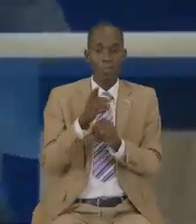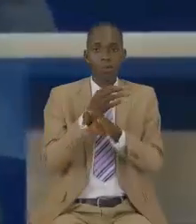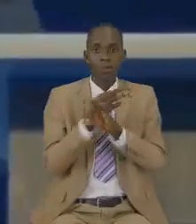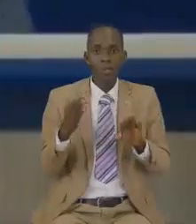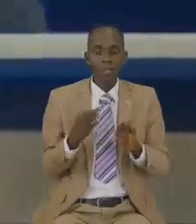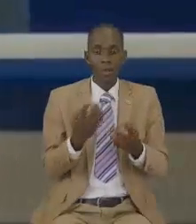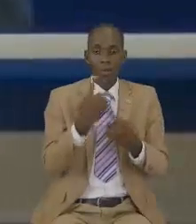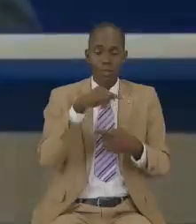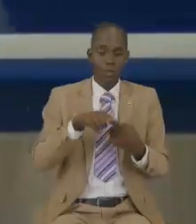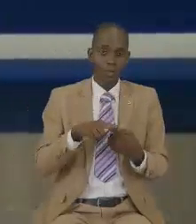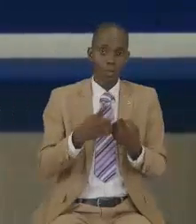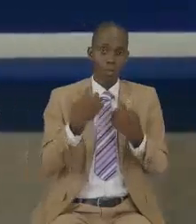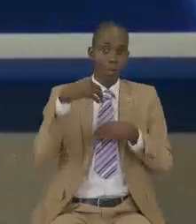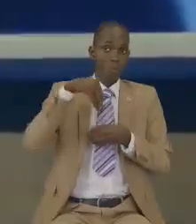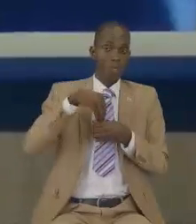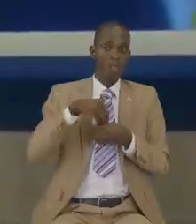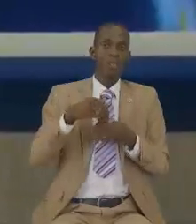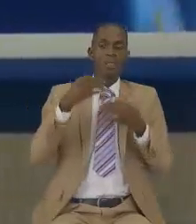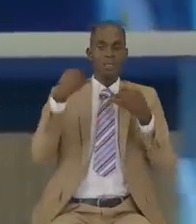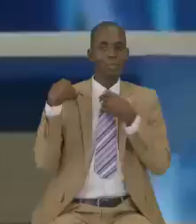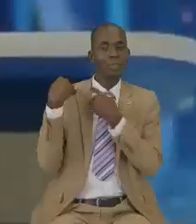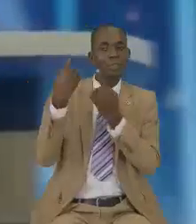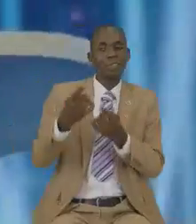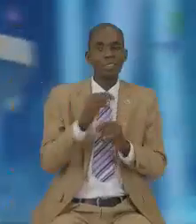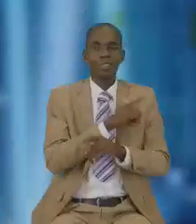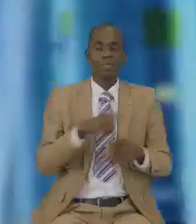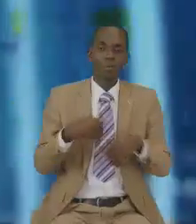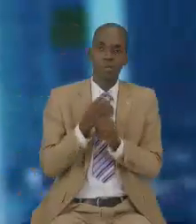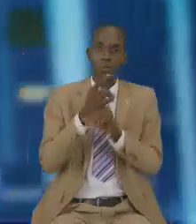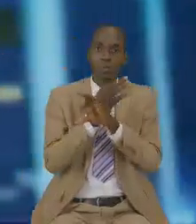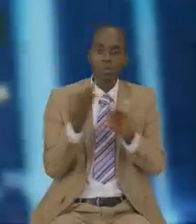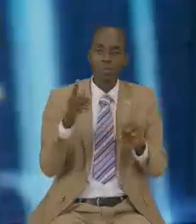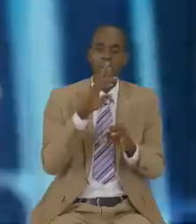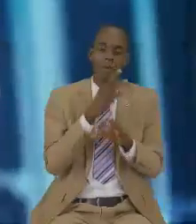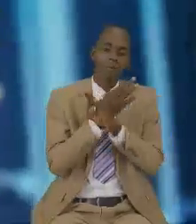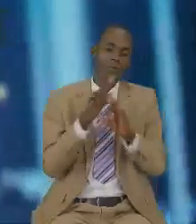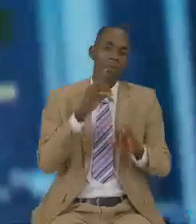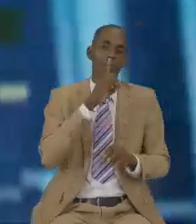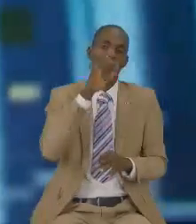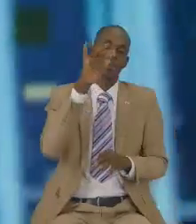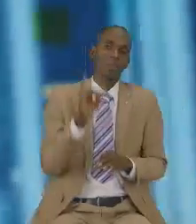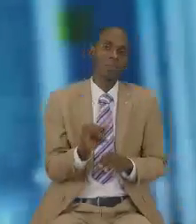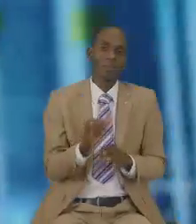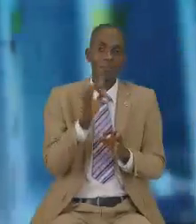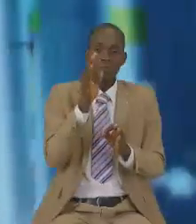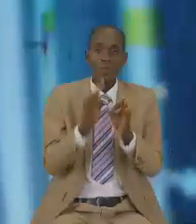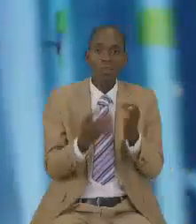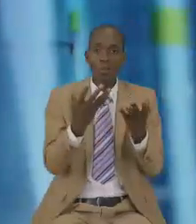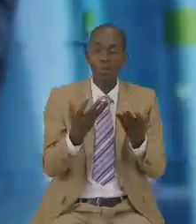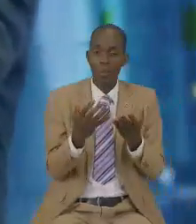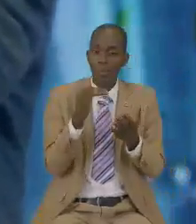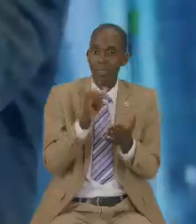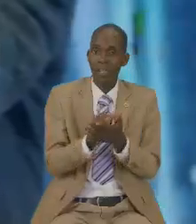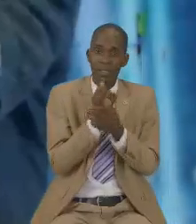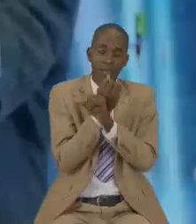Lord has made you free, you're free. I'm free indeed. You raise up your hand if you want that